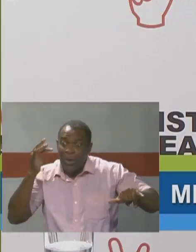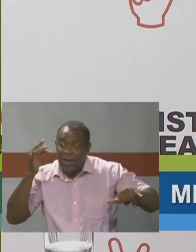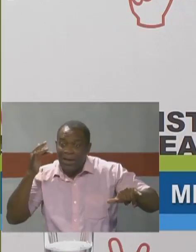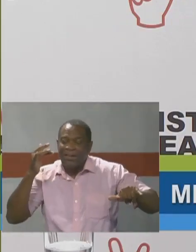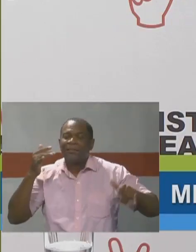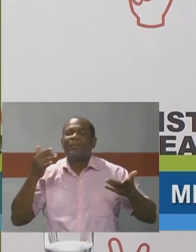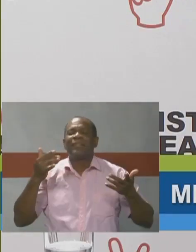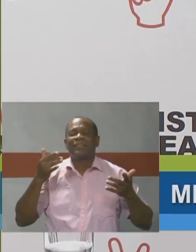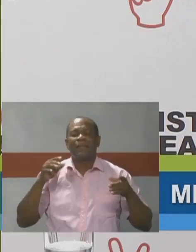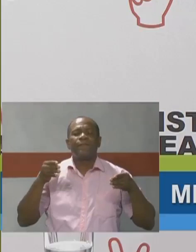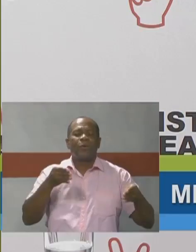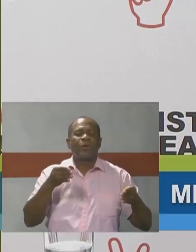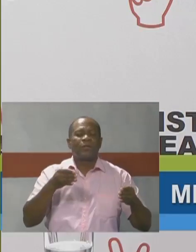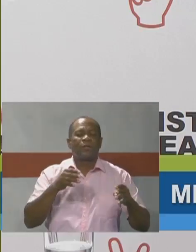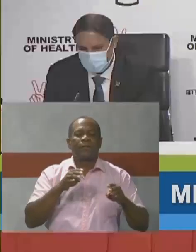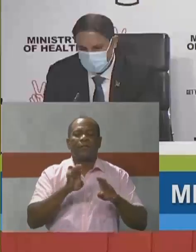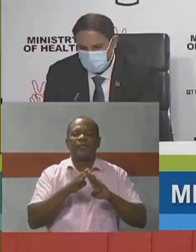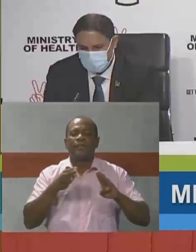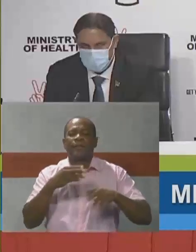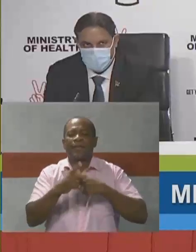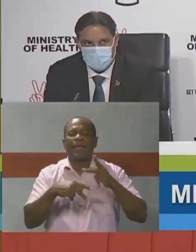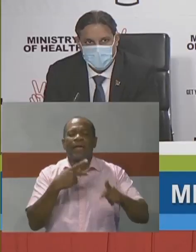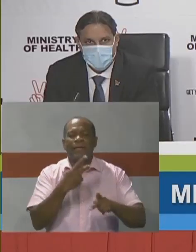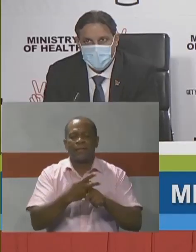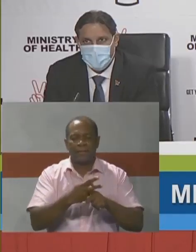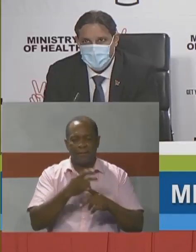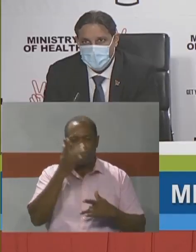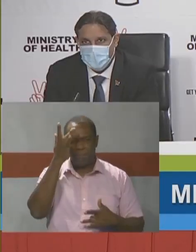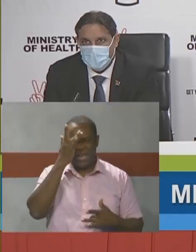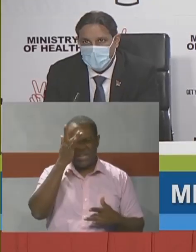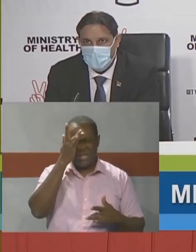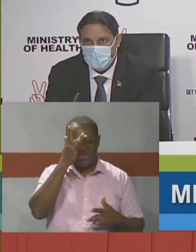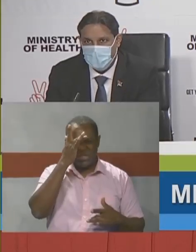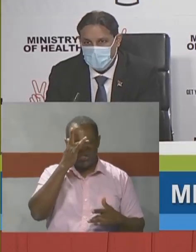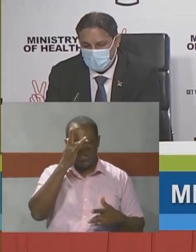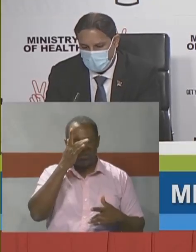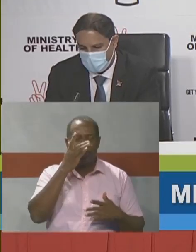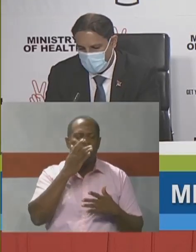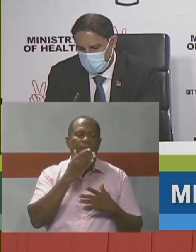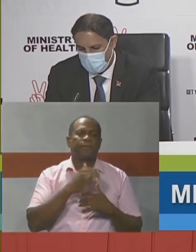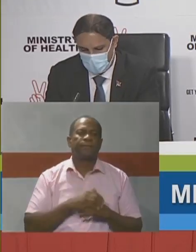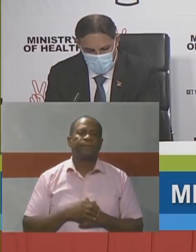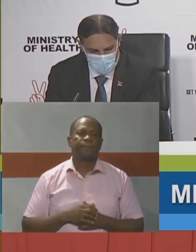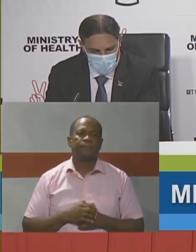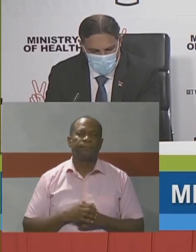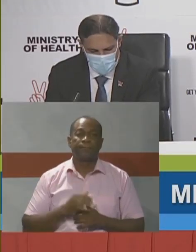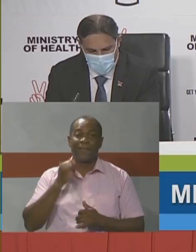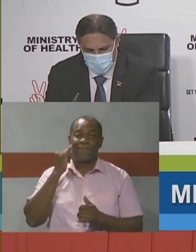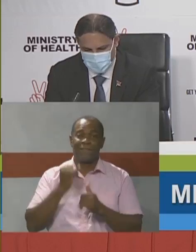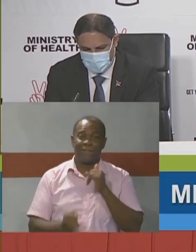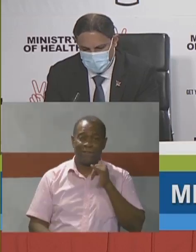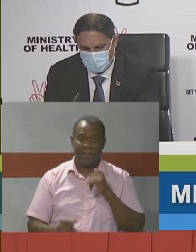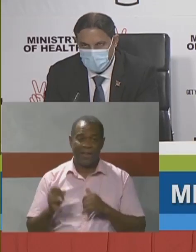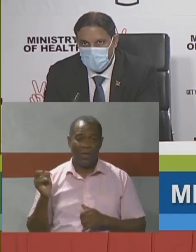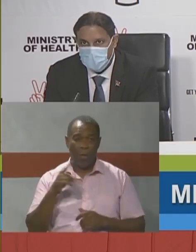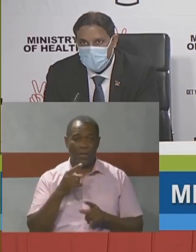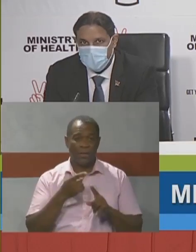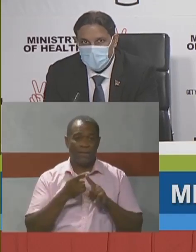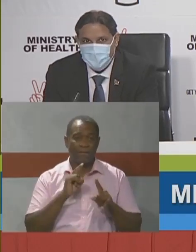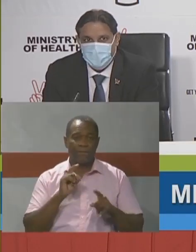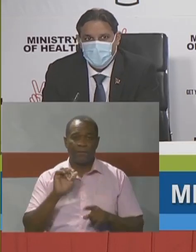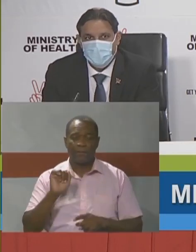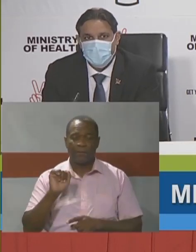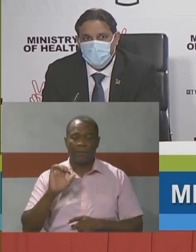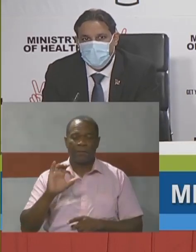types of responses. Okay? Thank you very much. Thanks, Minister. And I see a final question coming in from Priya Bihari,